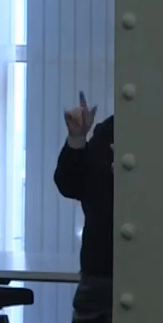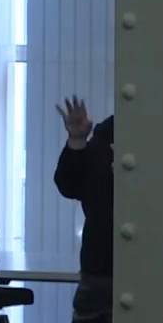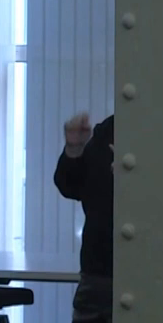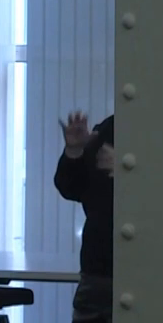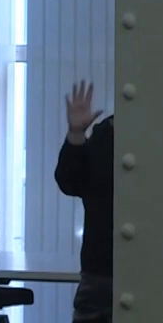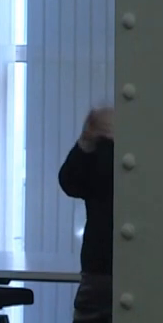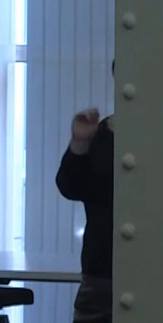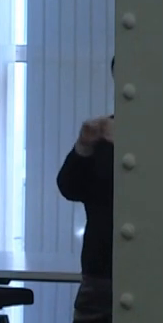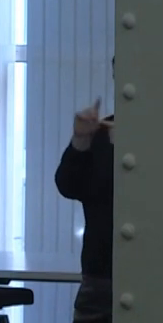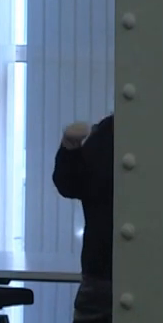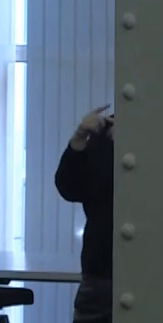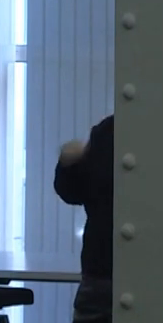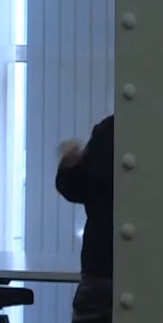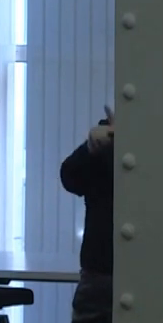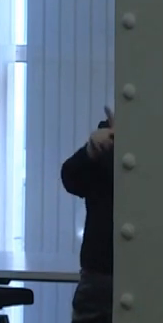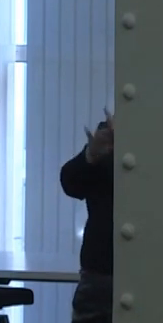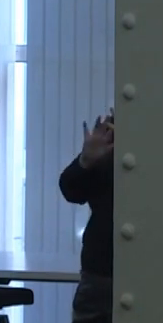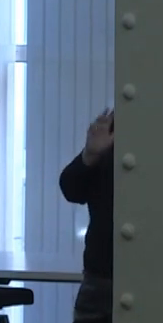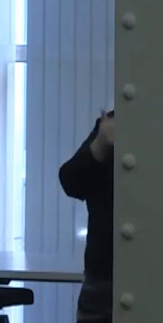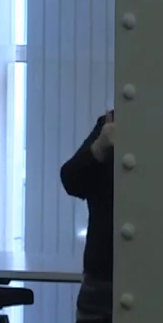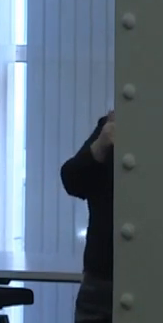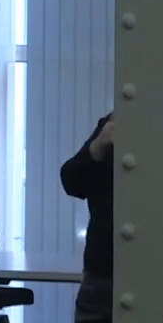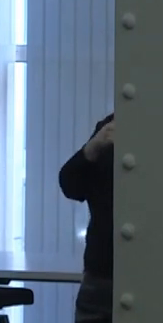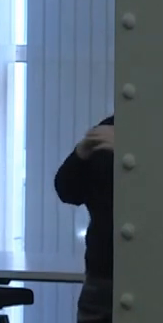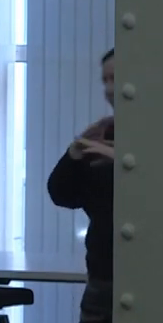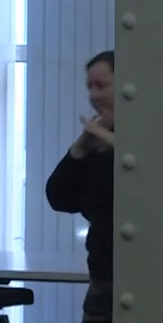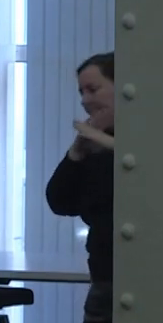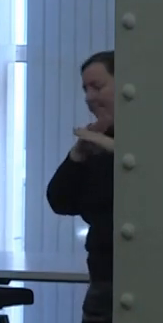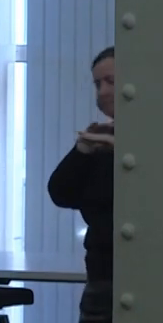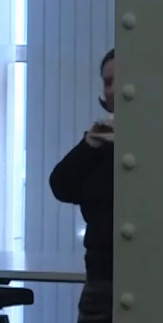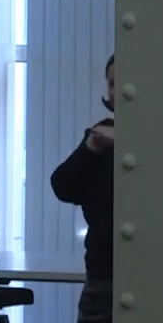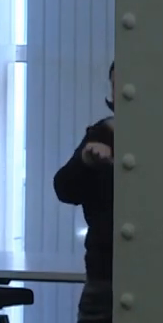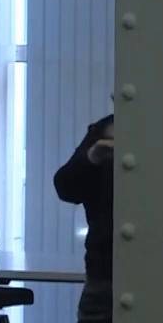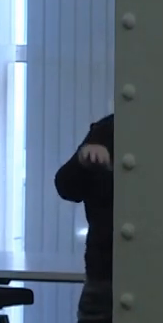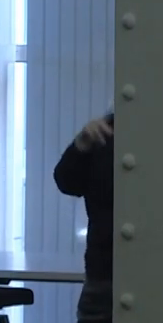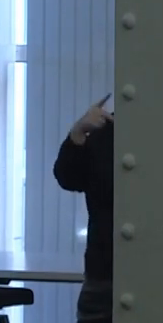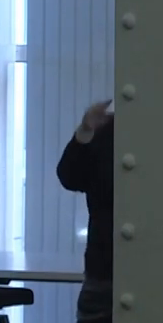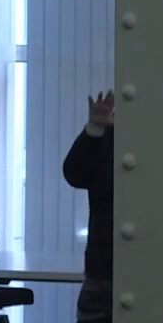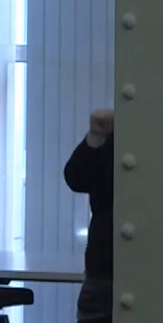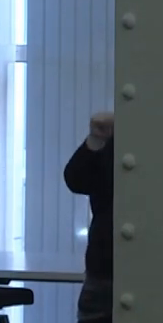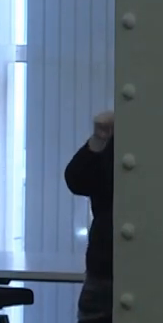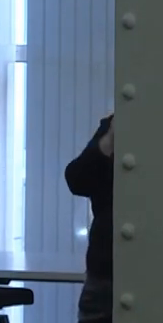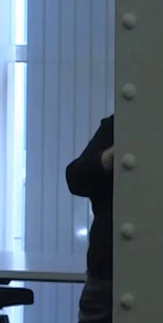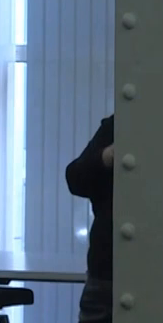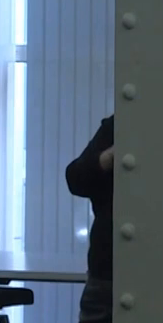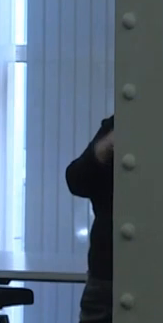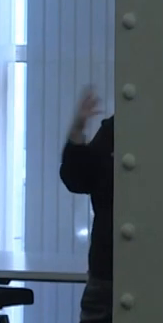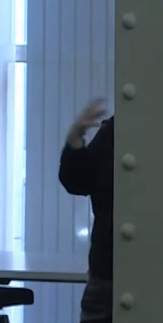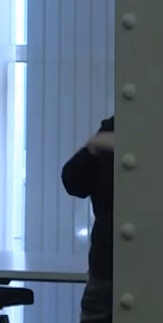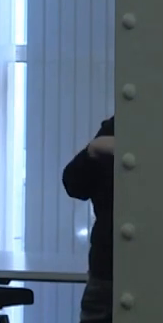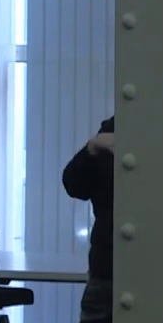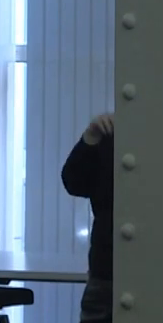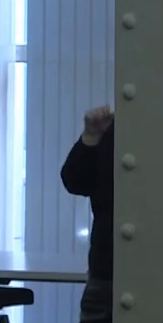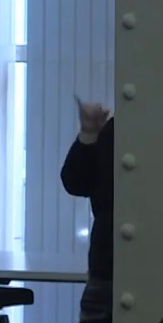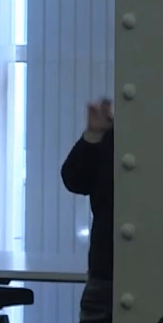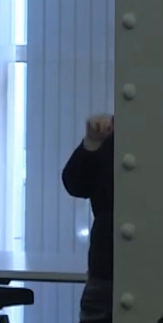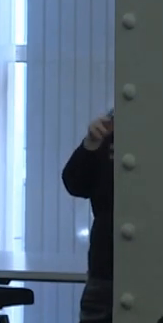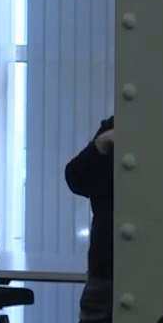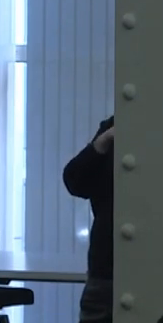about the stigma and the challenges in accessing personal assistance services within the Asian American